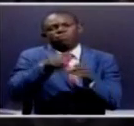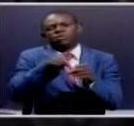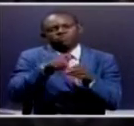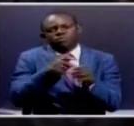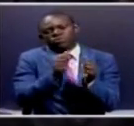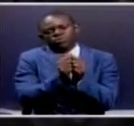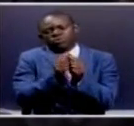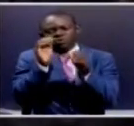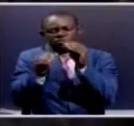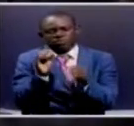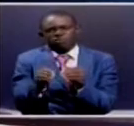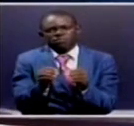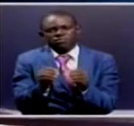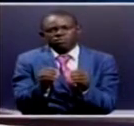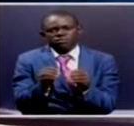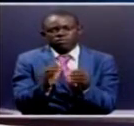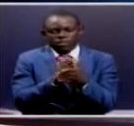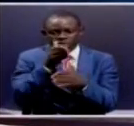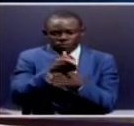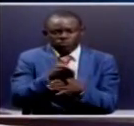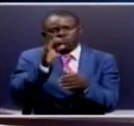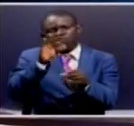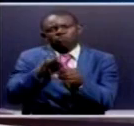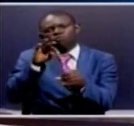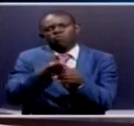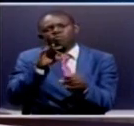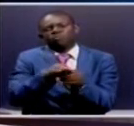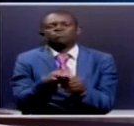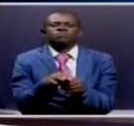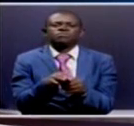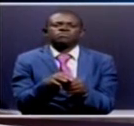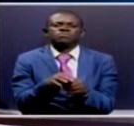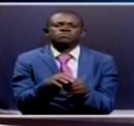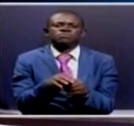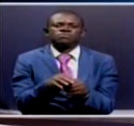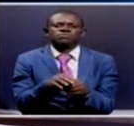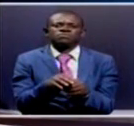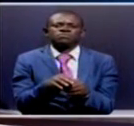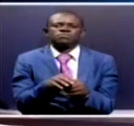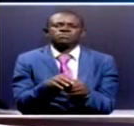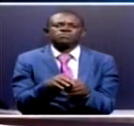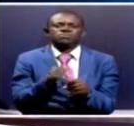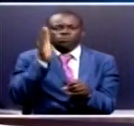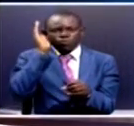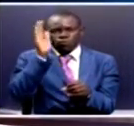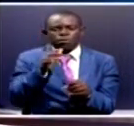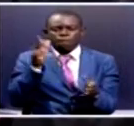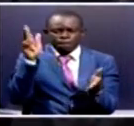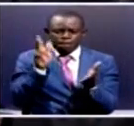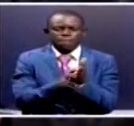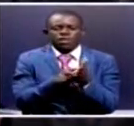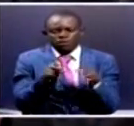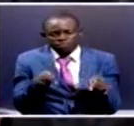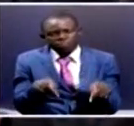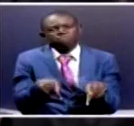acquiesce or give consent to the draft bills that will be done, that will be produced by the